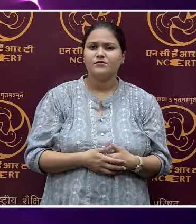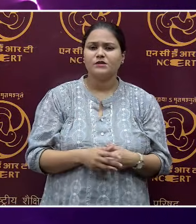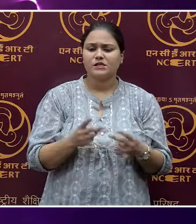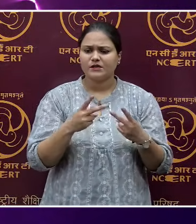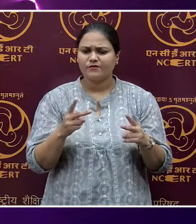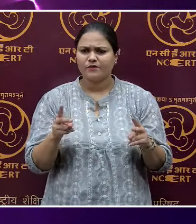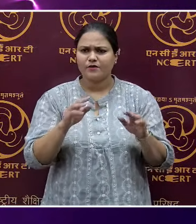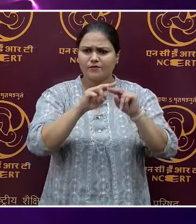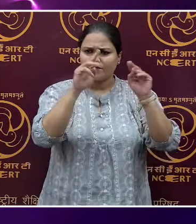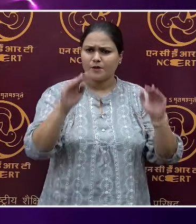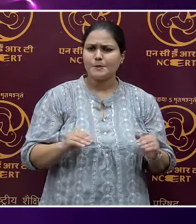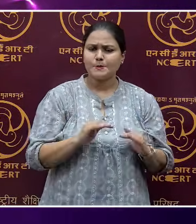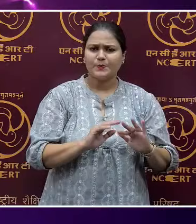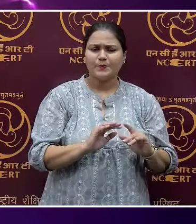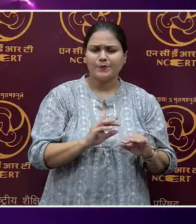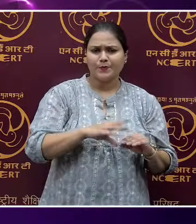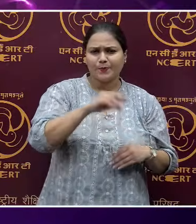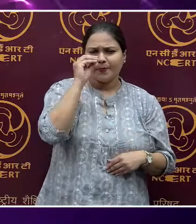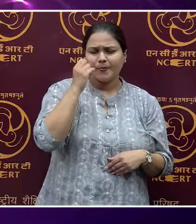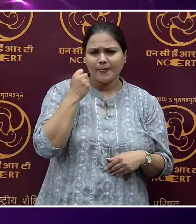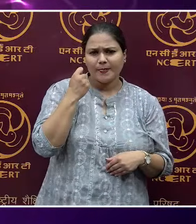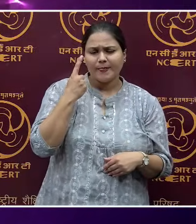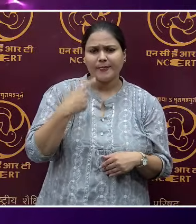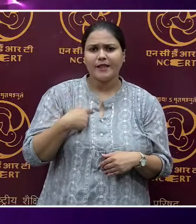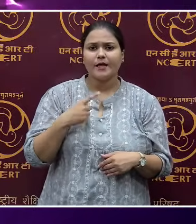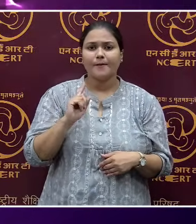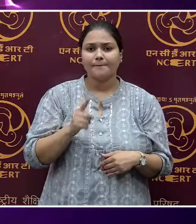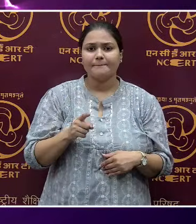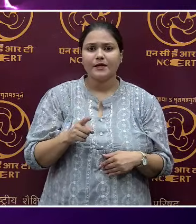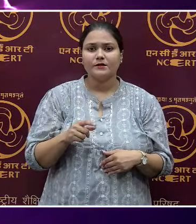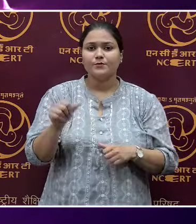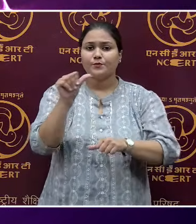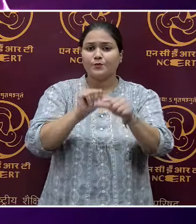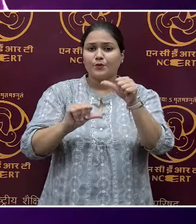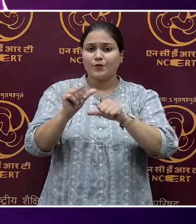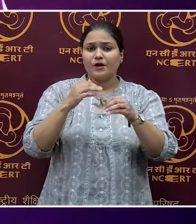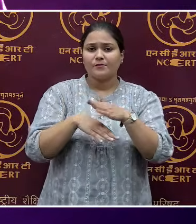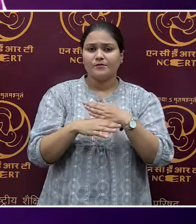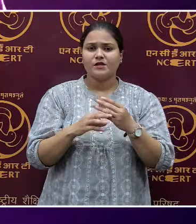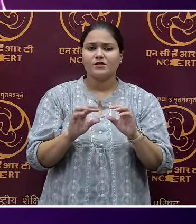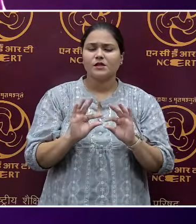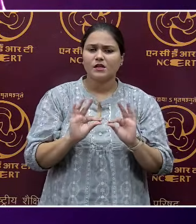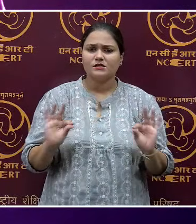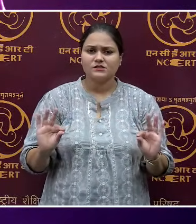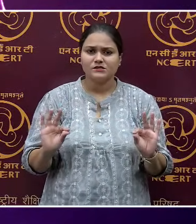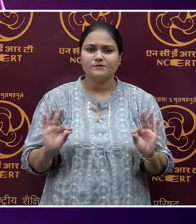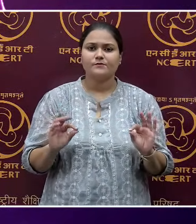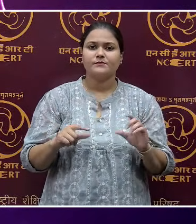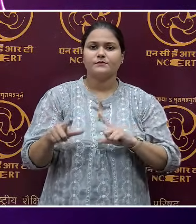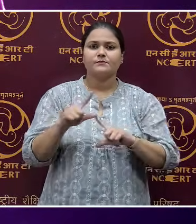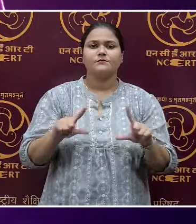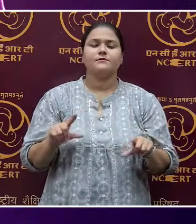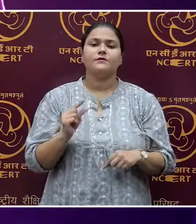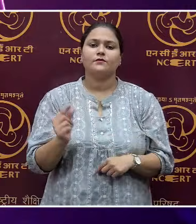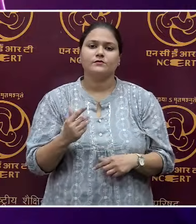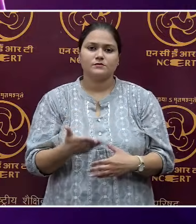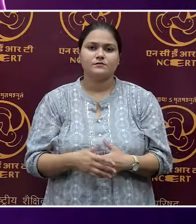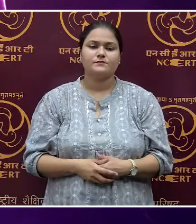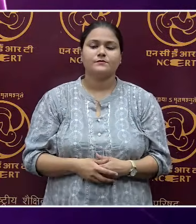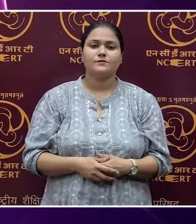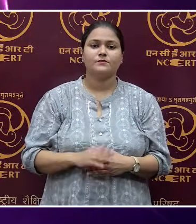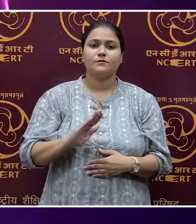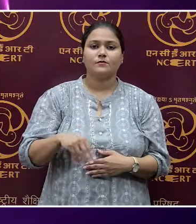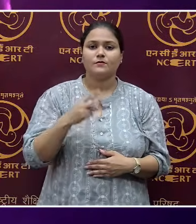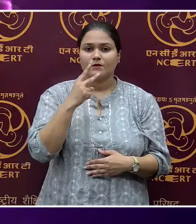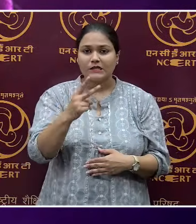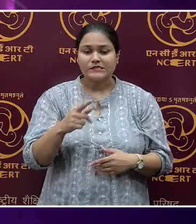computer will understand. But in programming, we use the simple language, like the programming. So after that, you can